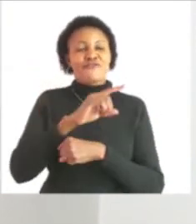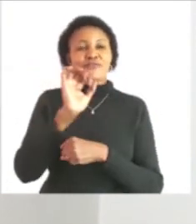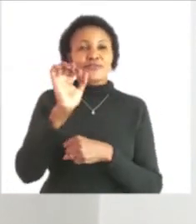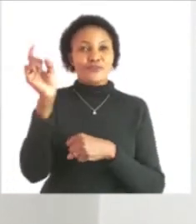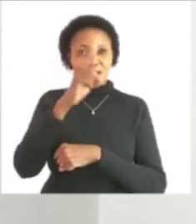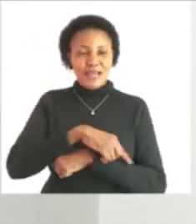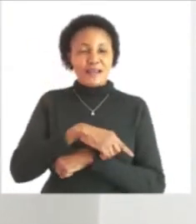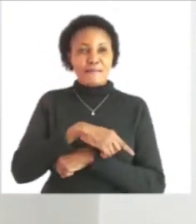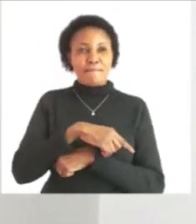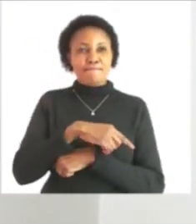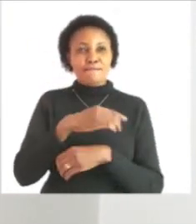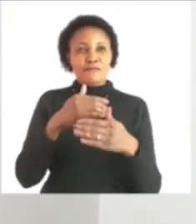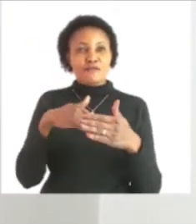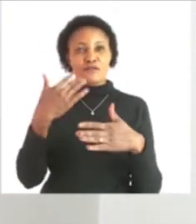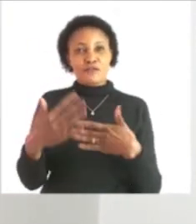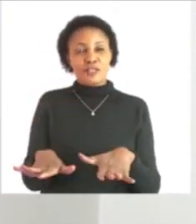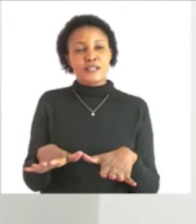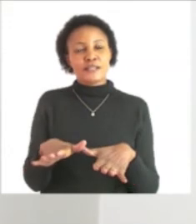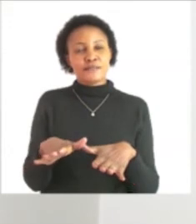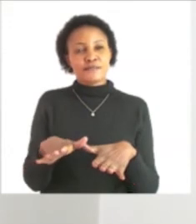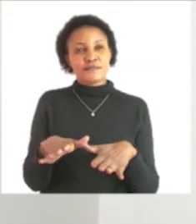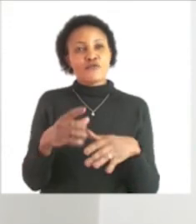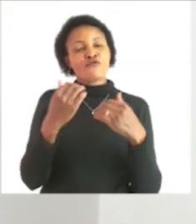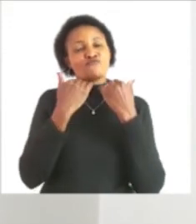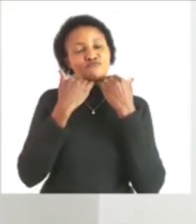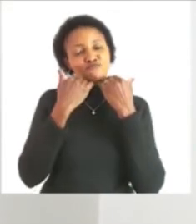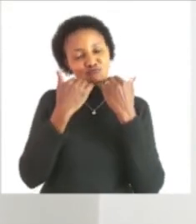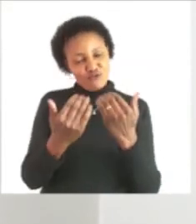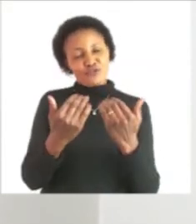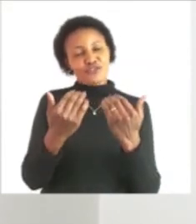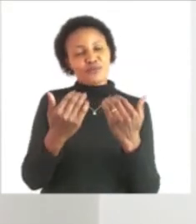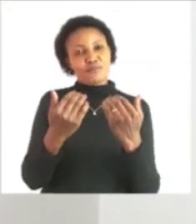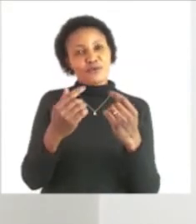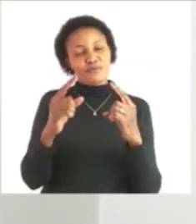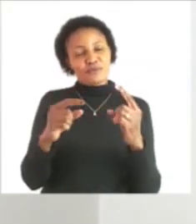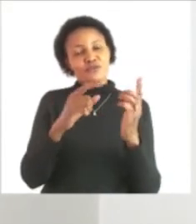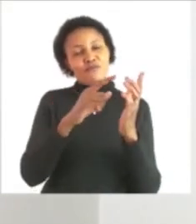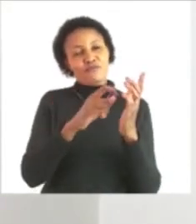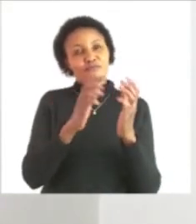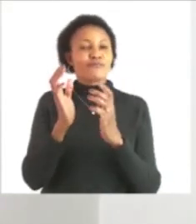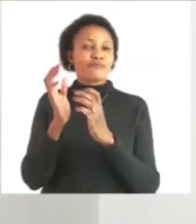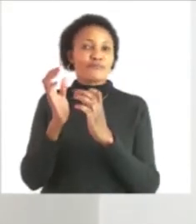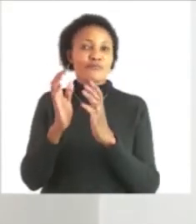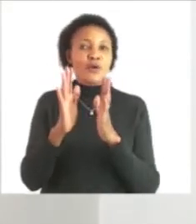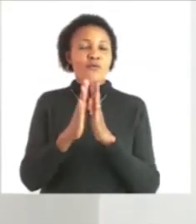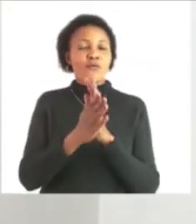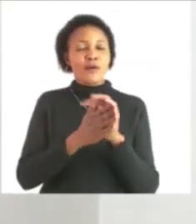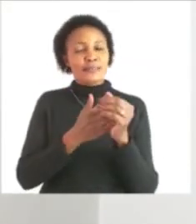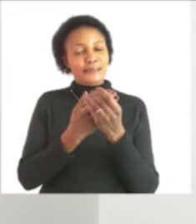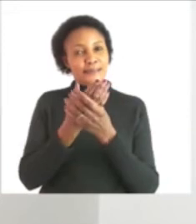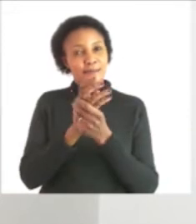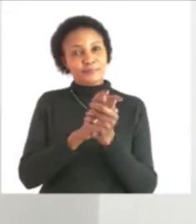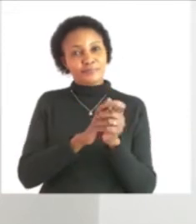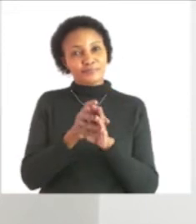off, the most important part of it is to sanitize our hands at all times. Can we sanitize our